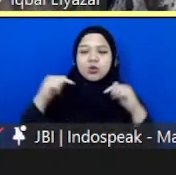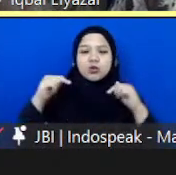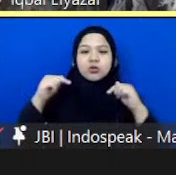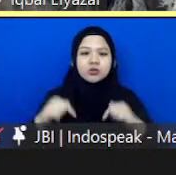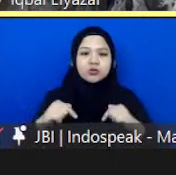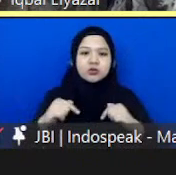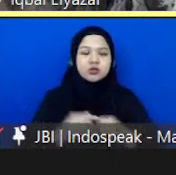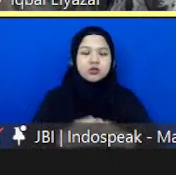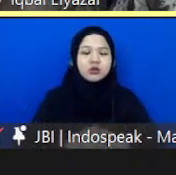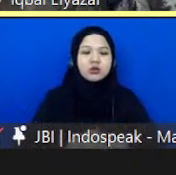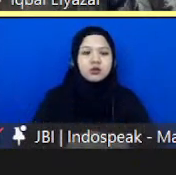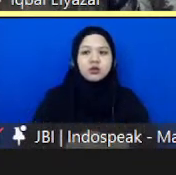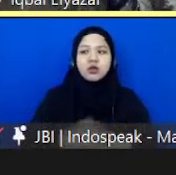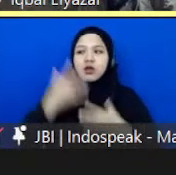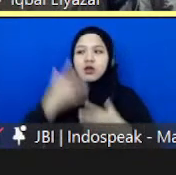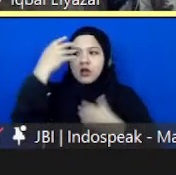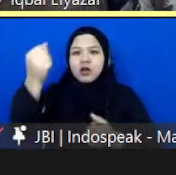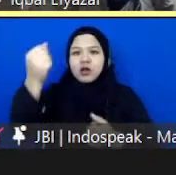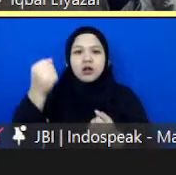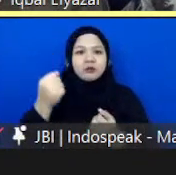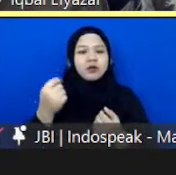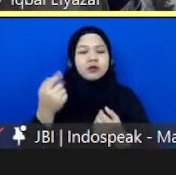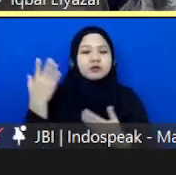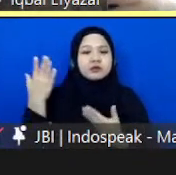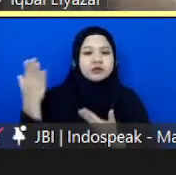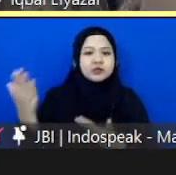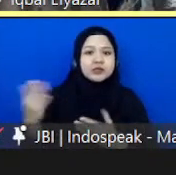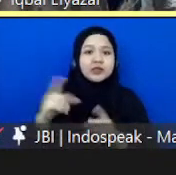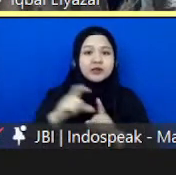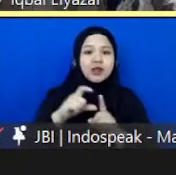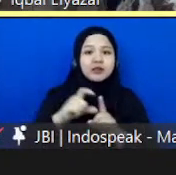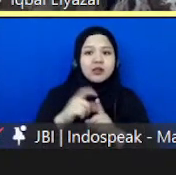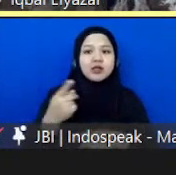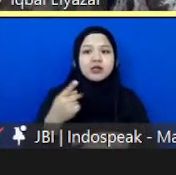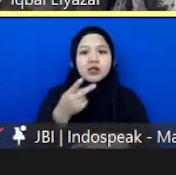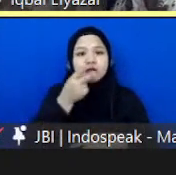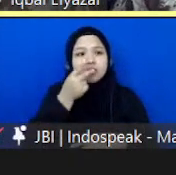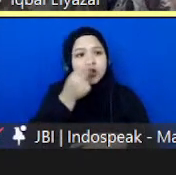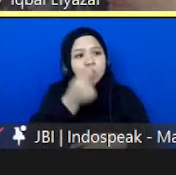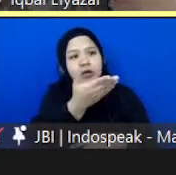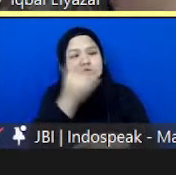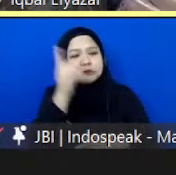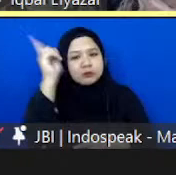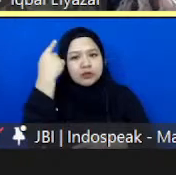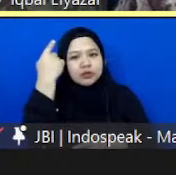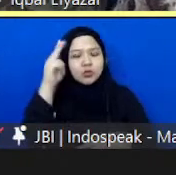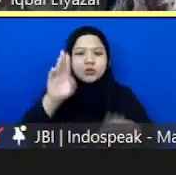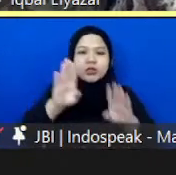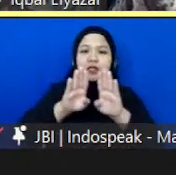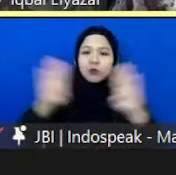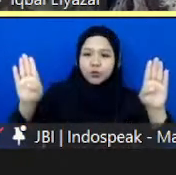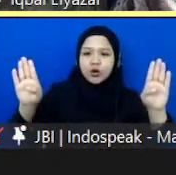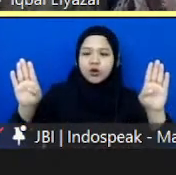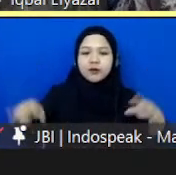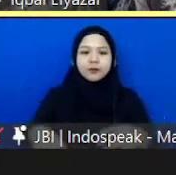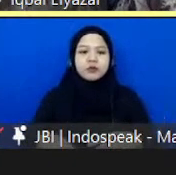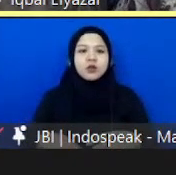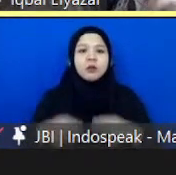of the daily testing that we recommended to government to be transparent. It shows the real situation.